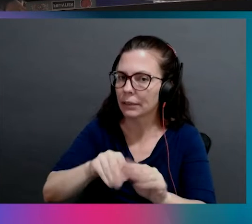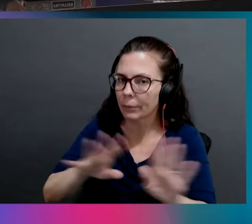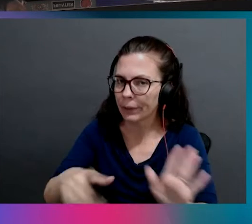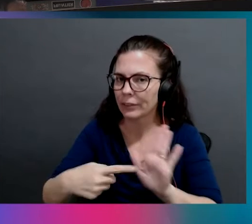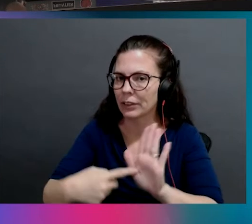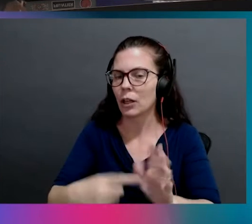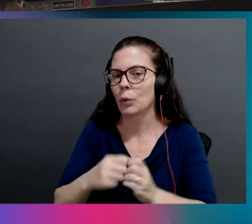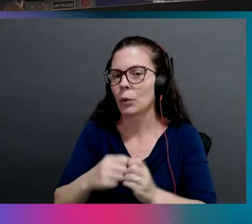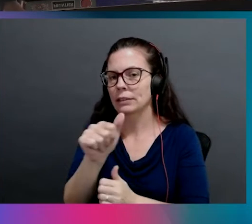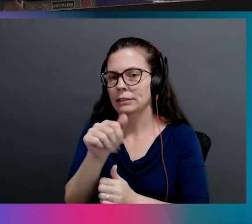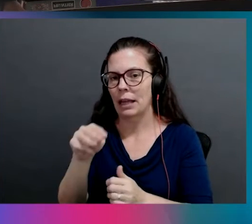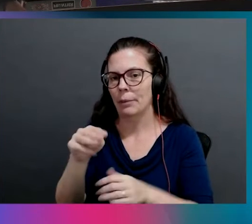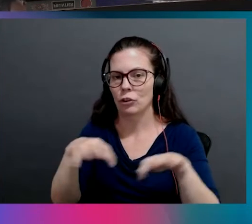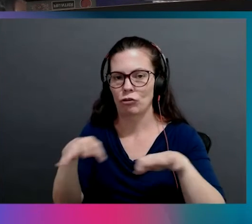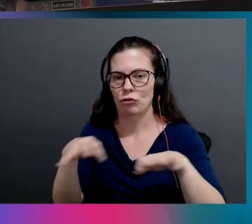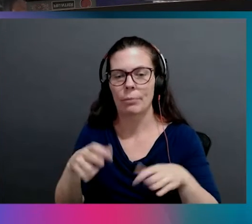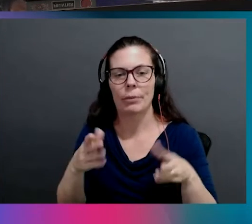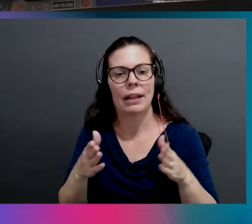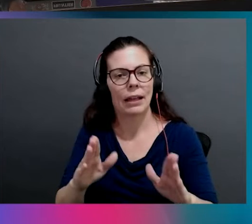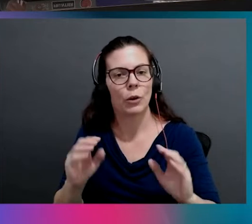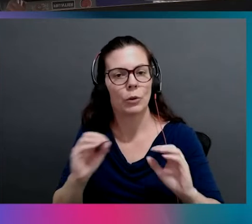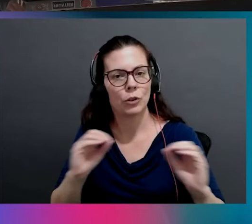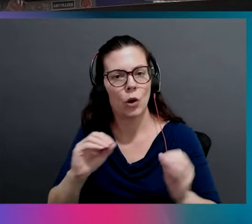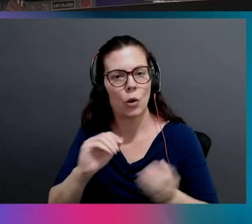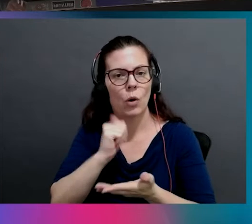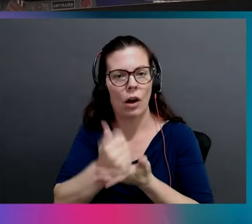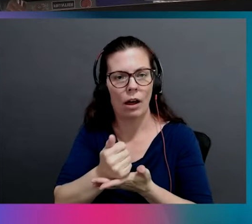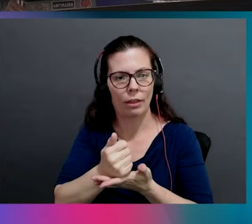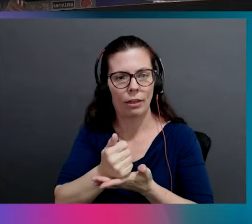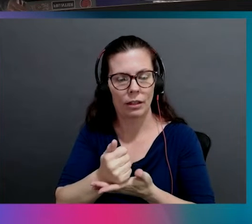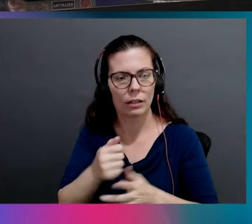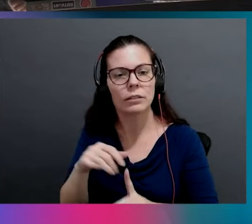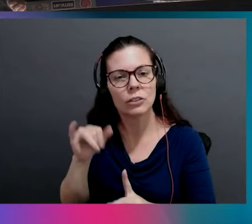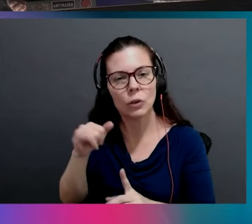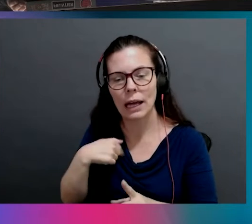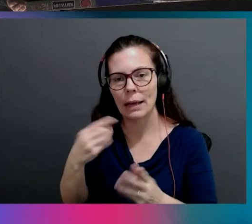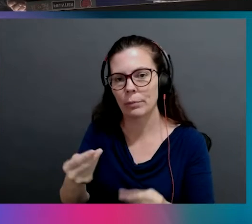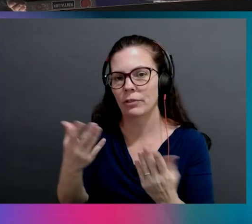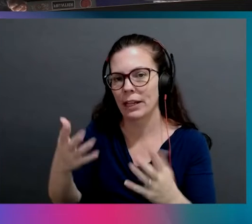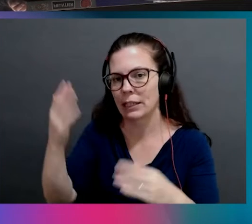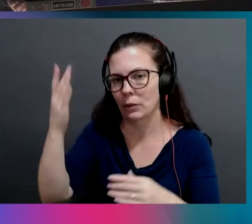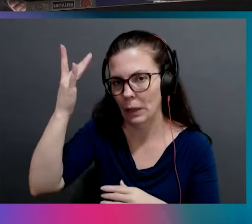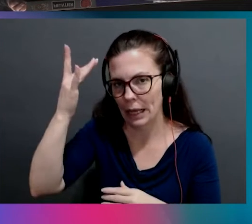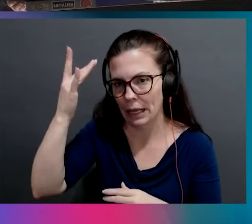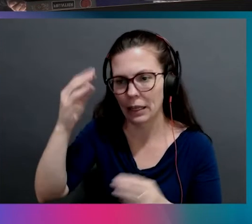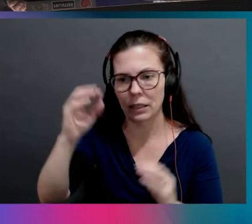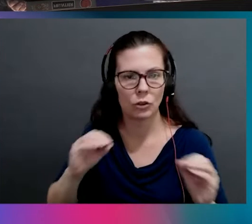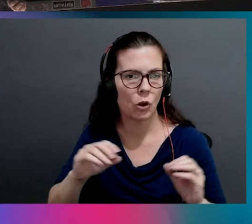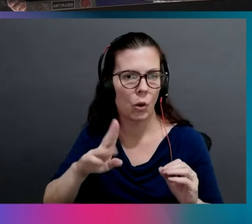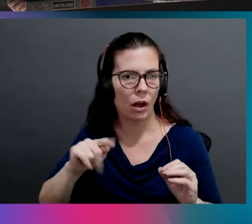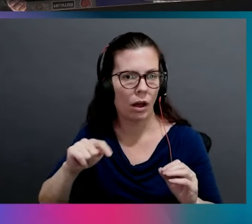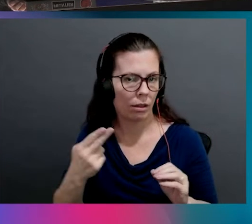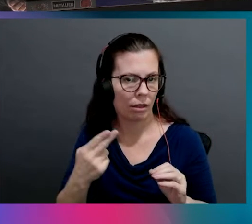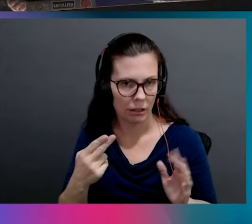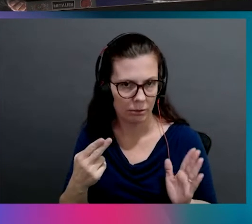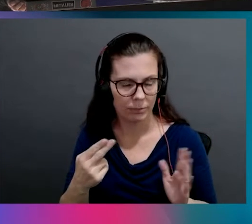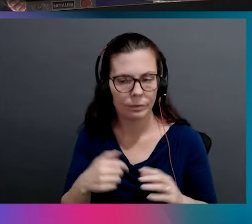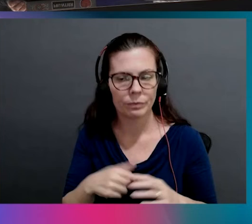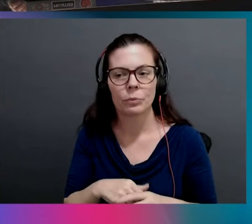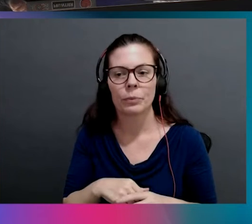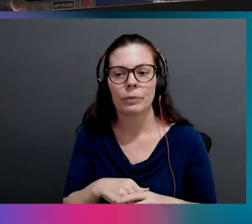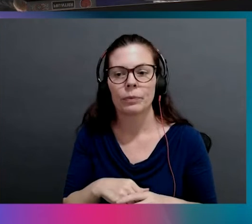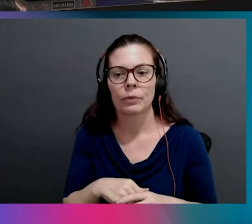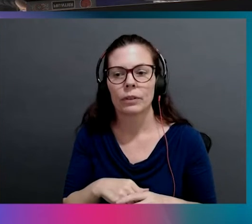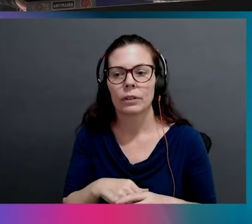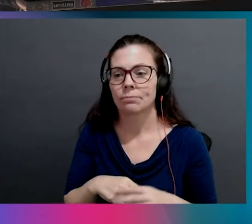the direction to allow no auth. So here I've just provided y no auth. And there we